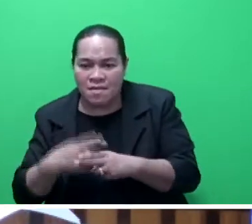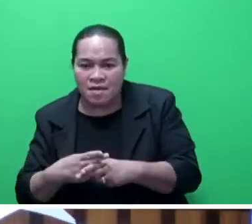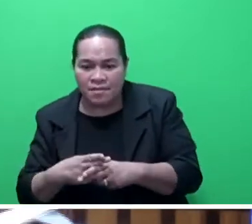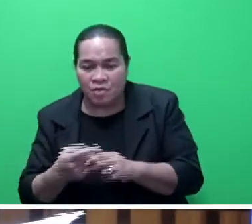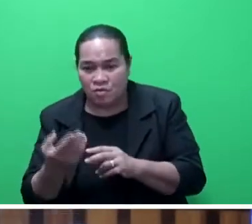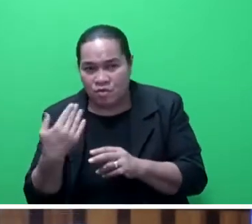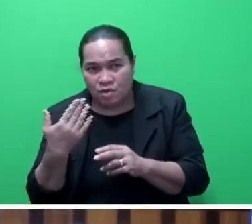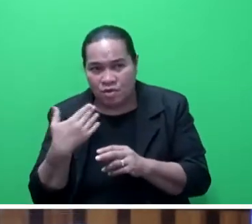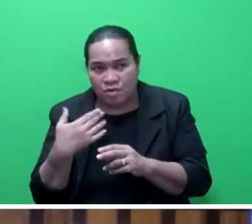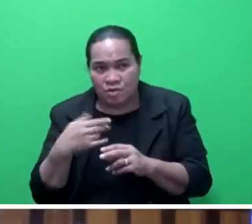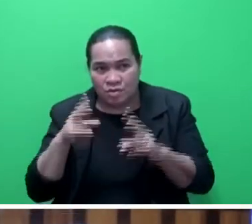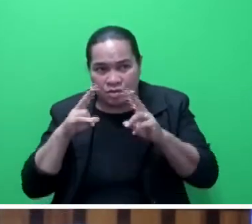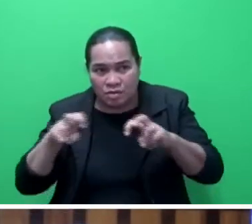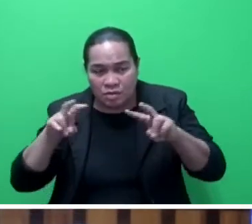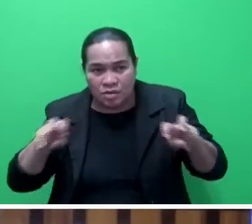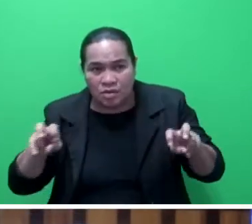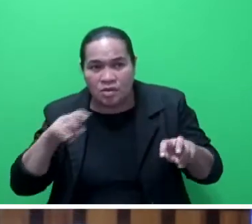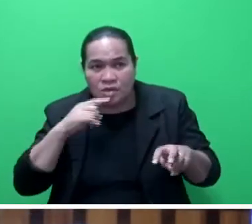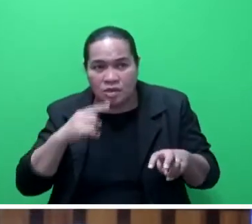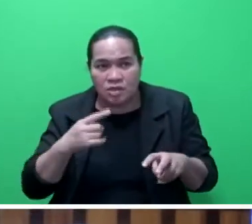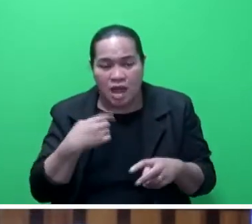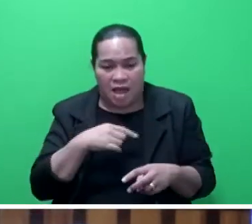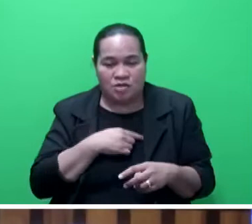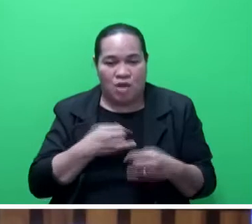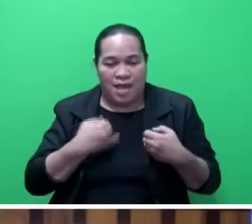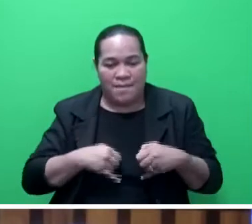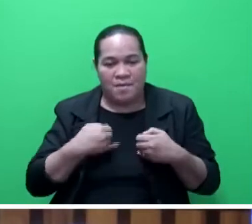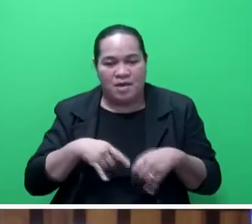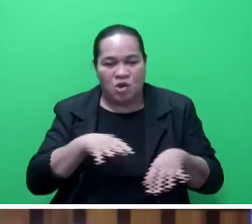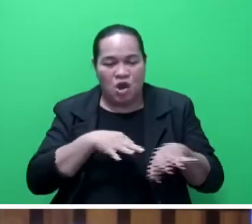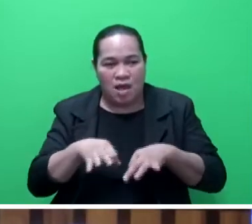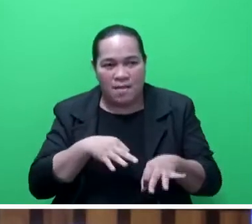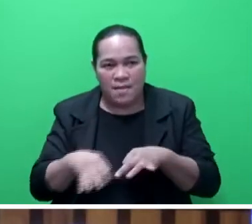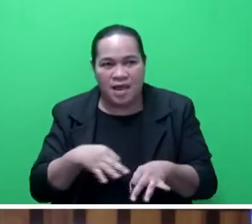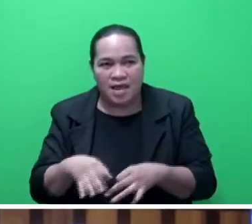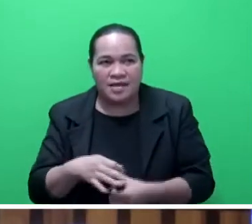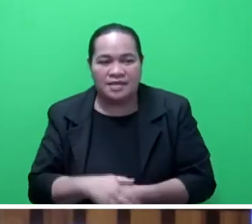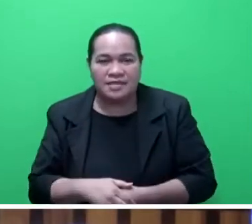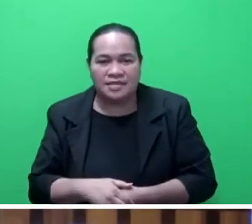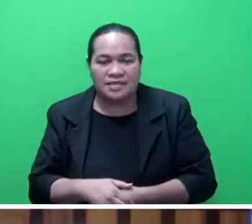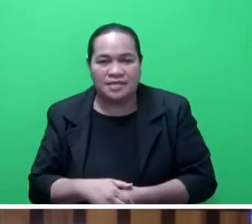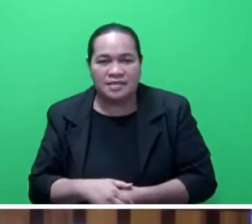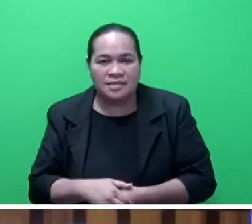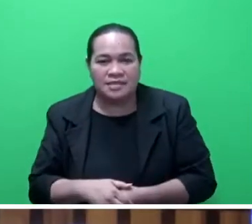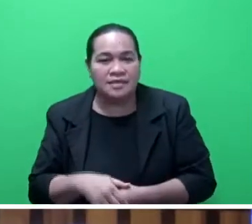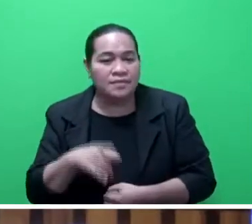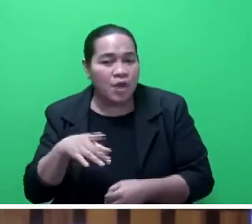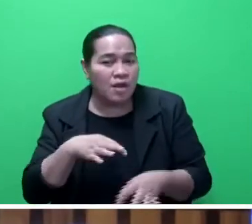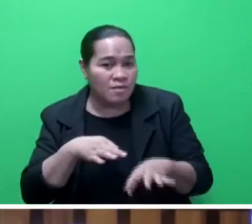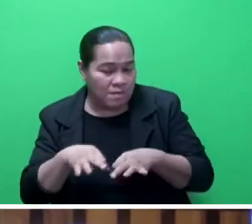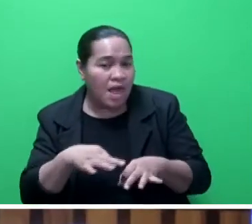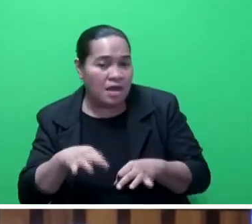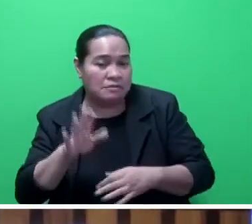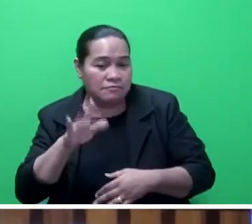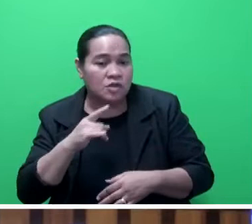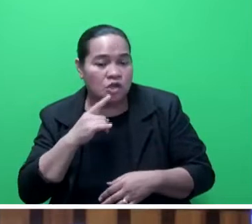was made in our Agriculture Department, sir, to help us implement all our plans and show that we can take this matter very seriously. There are also plans on